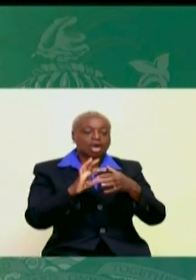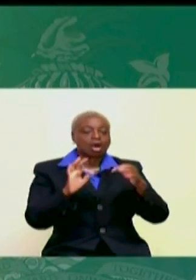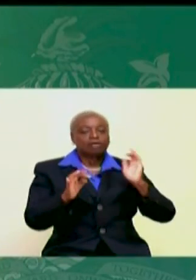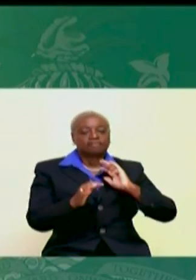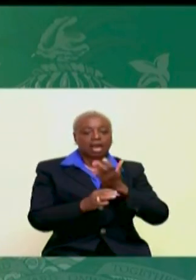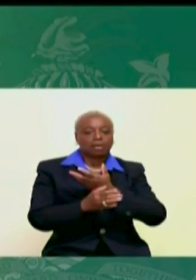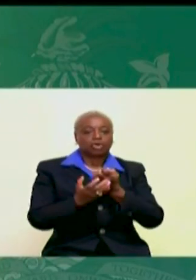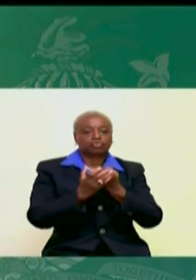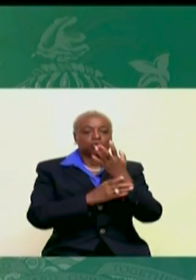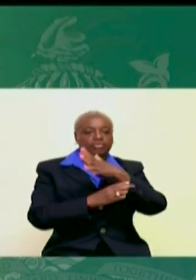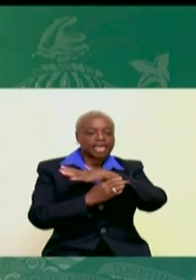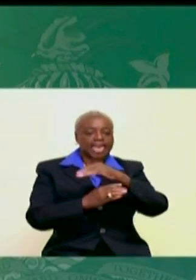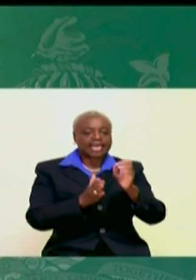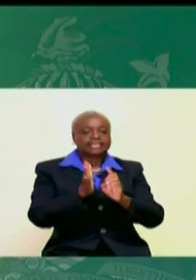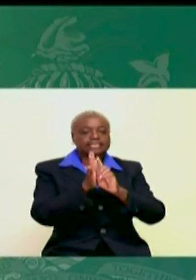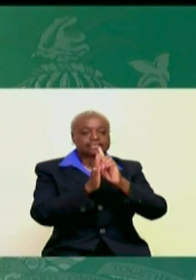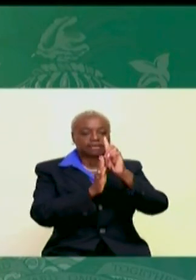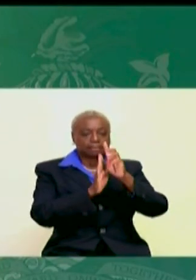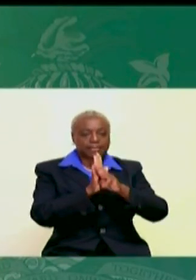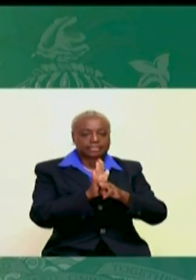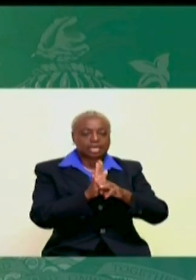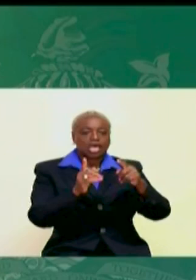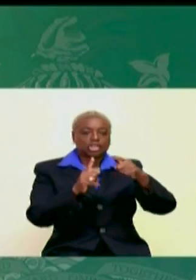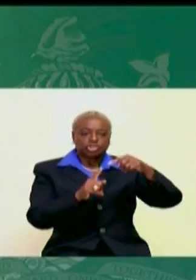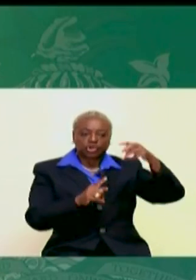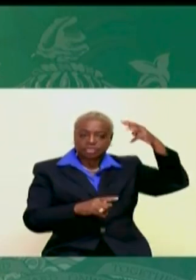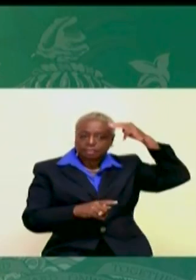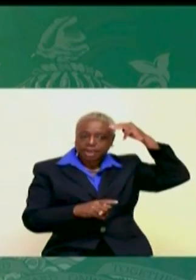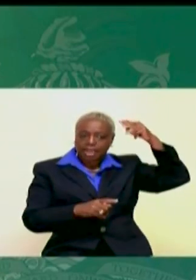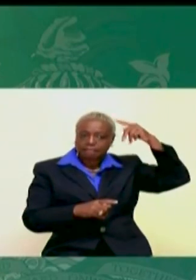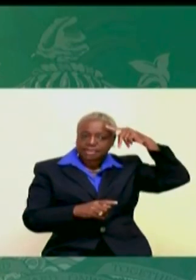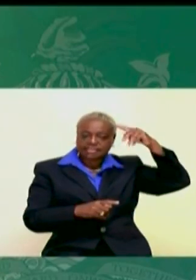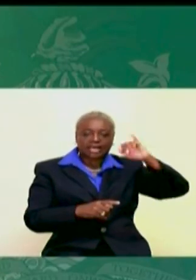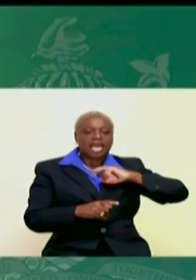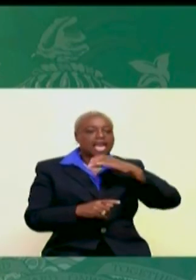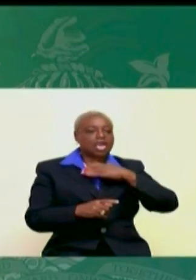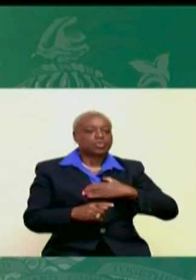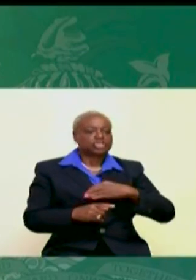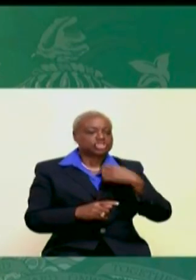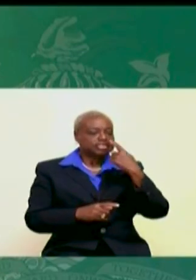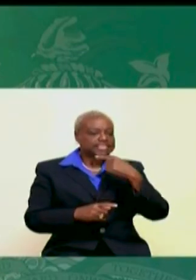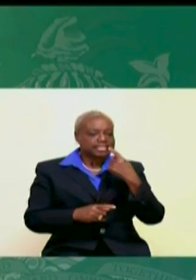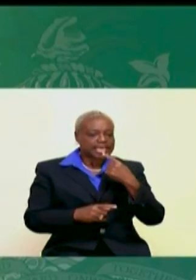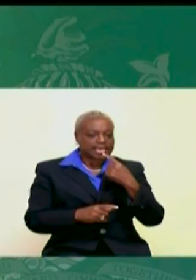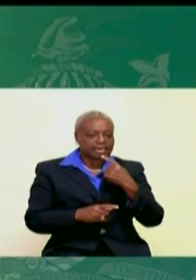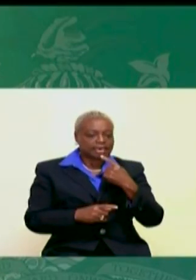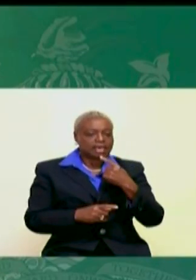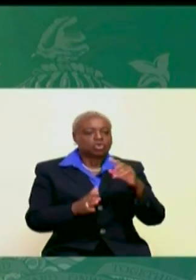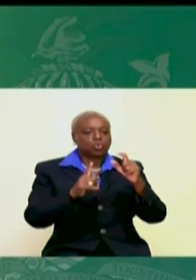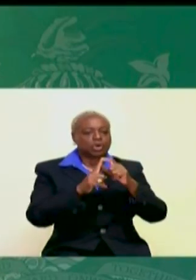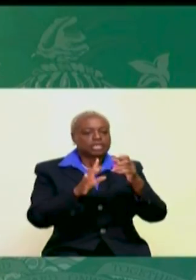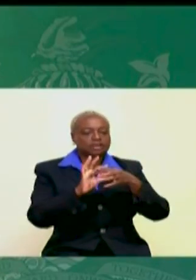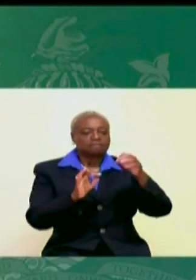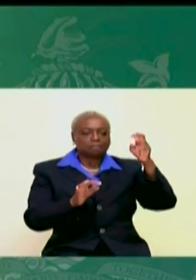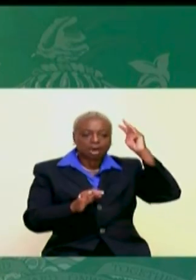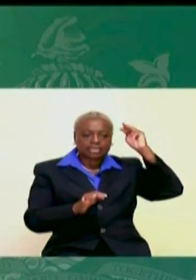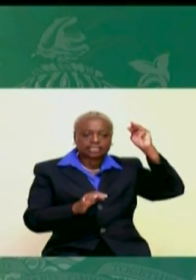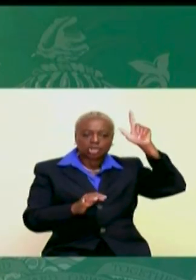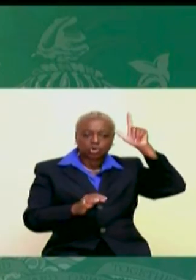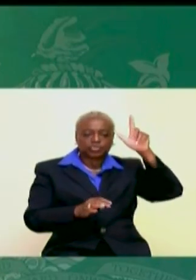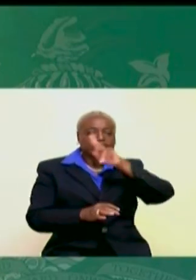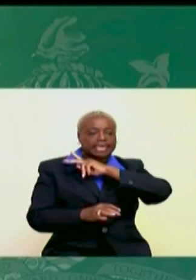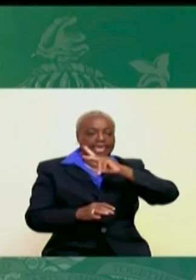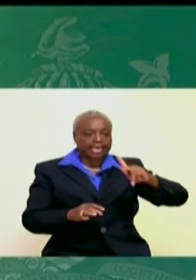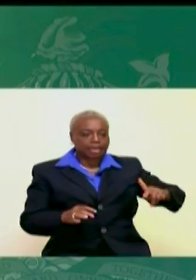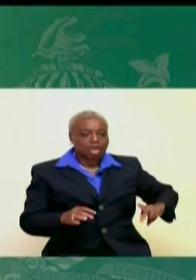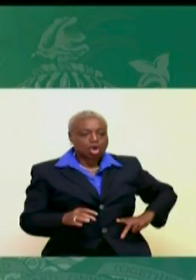and our development. And to the Prime Minister, I wish to say to him the words of Martin Luther King when he came here in 1958.